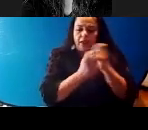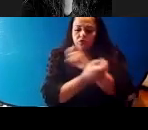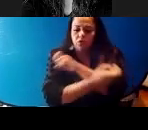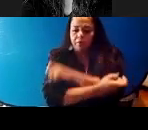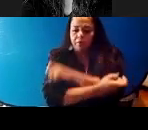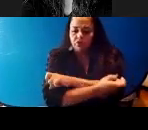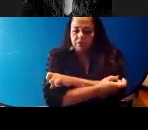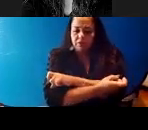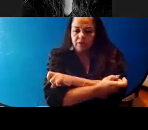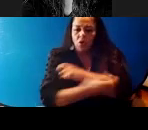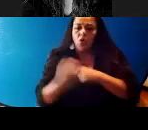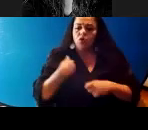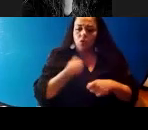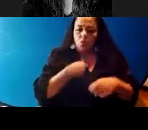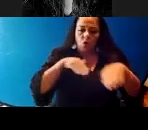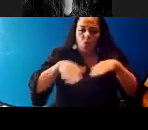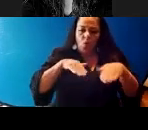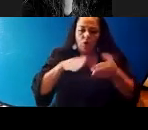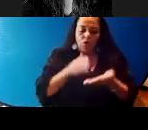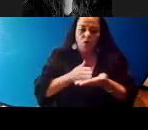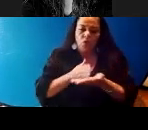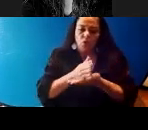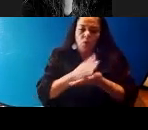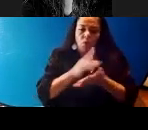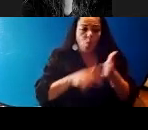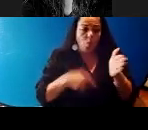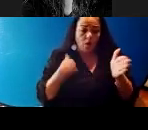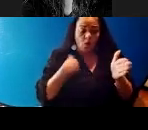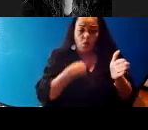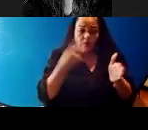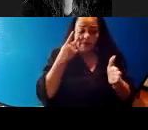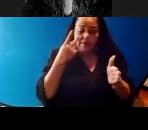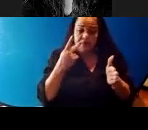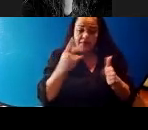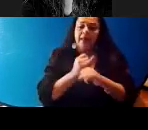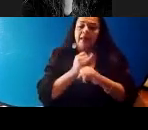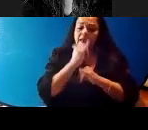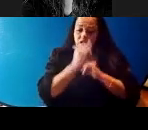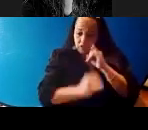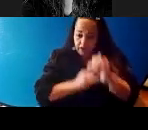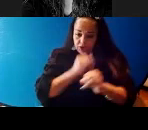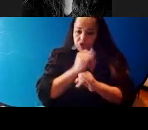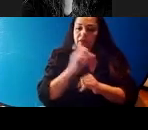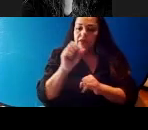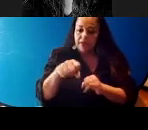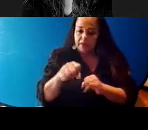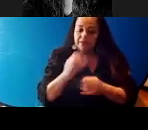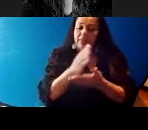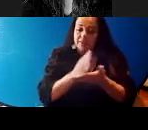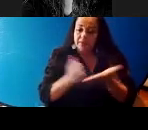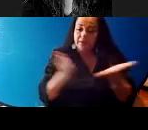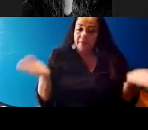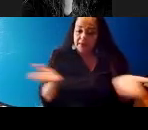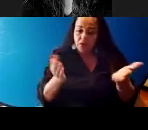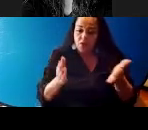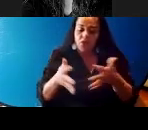want to walk you guys through where we have seen just kind of some internationally and some within the US, but